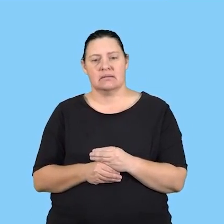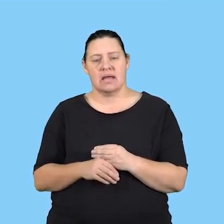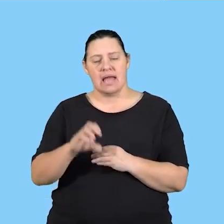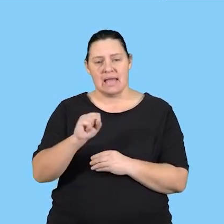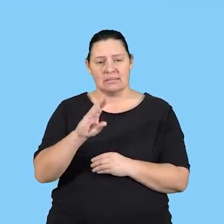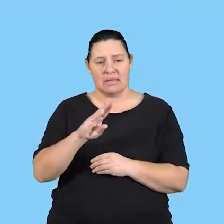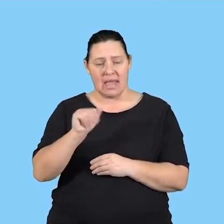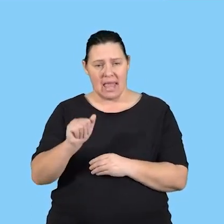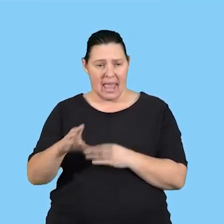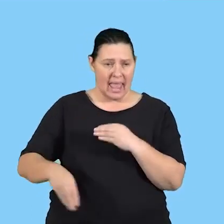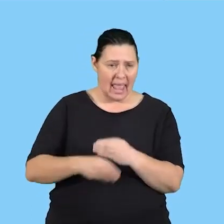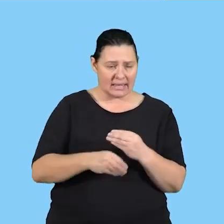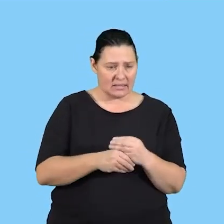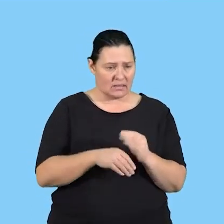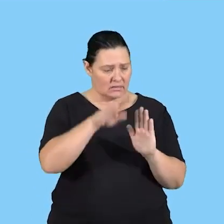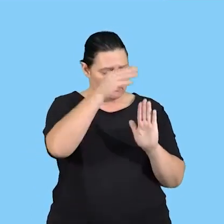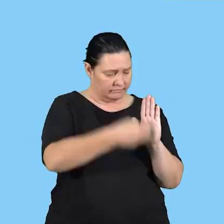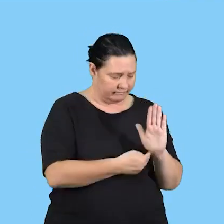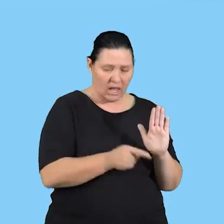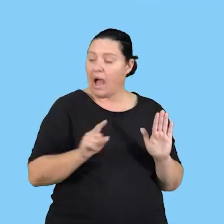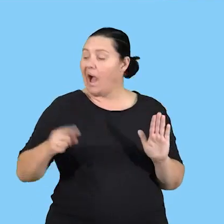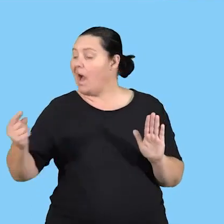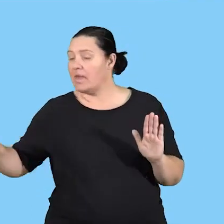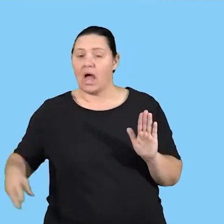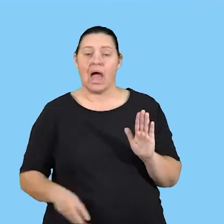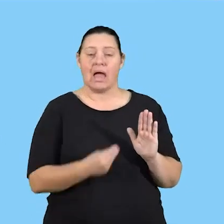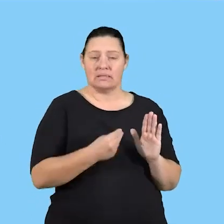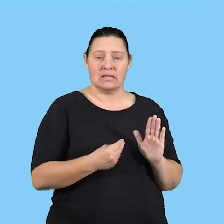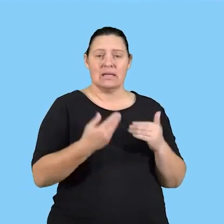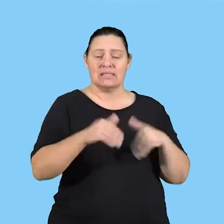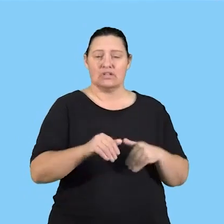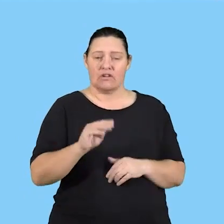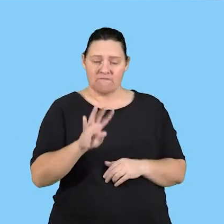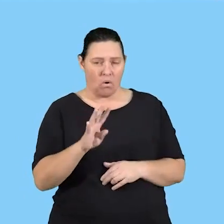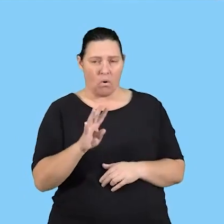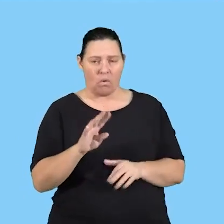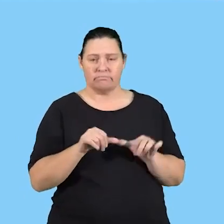SPA outside the abridged Section 4.